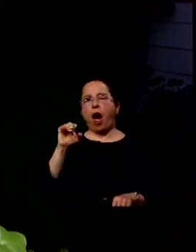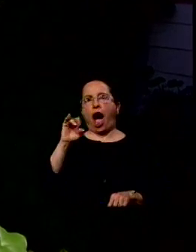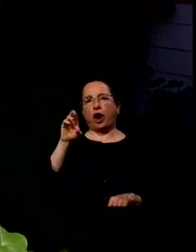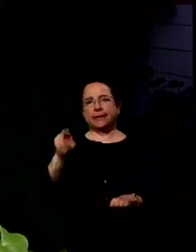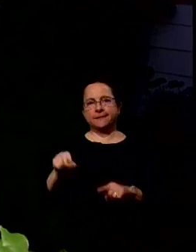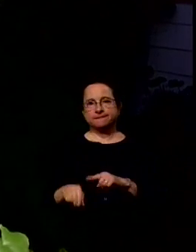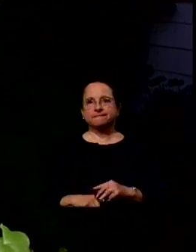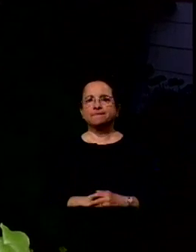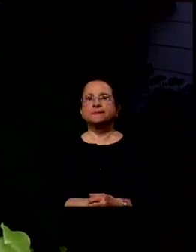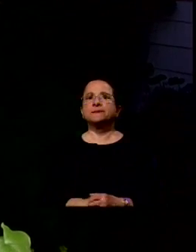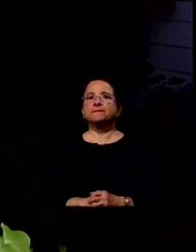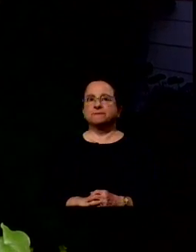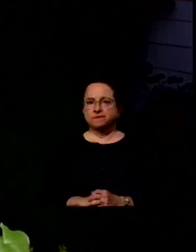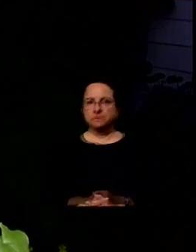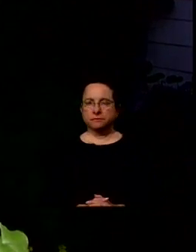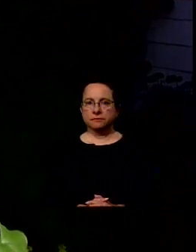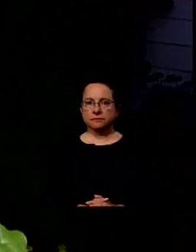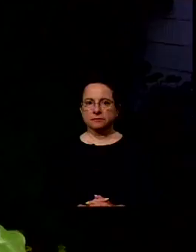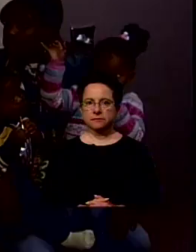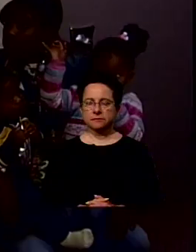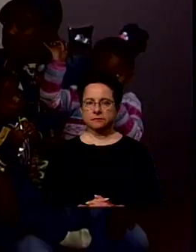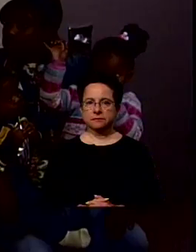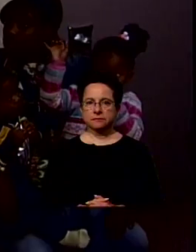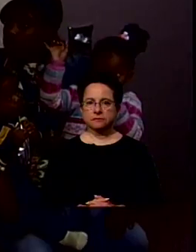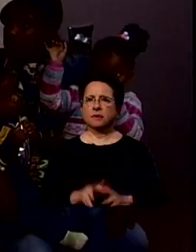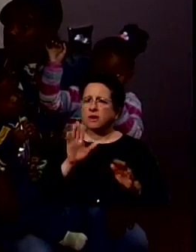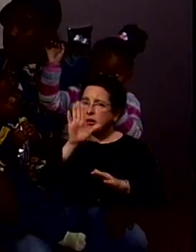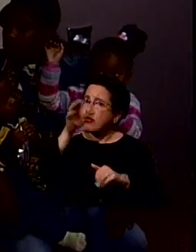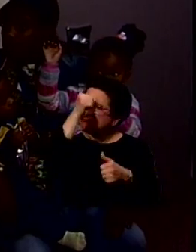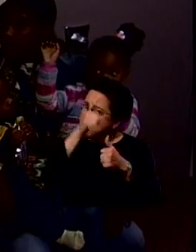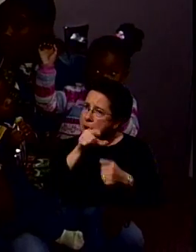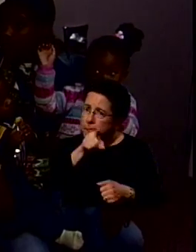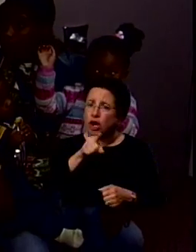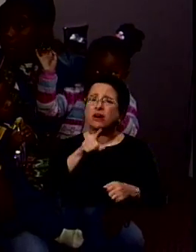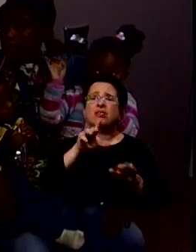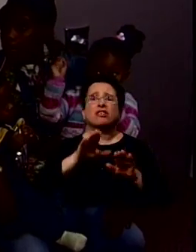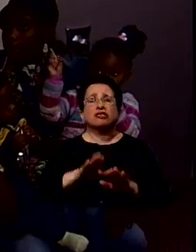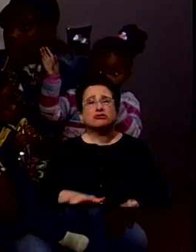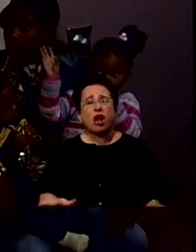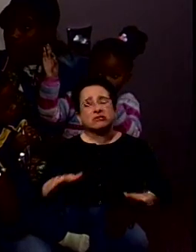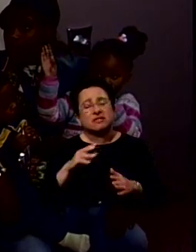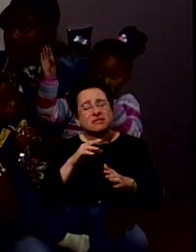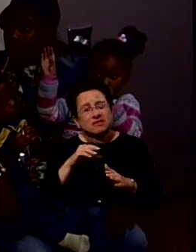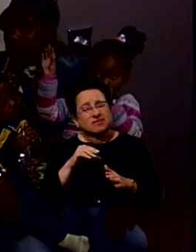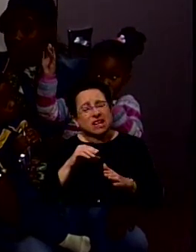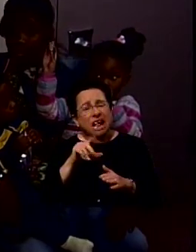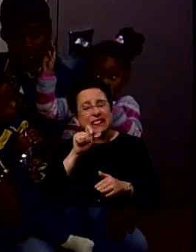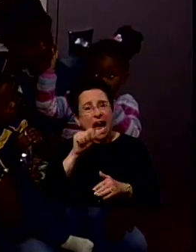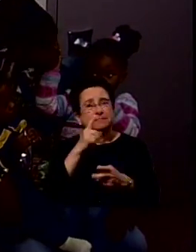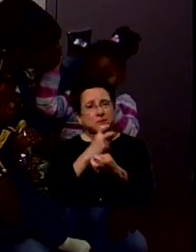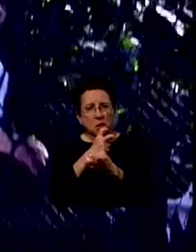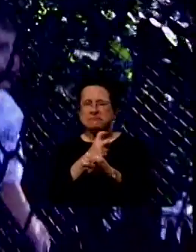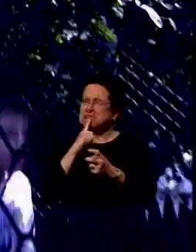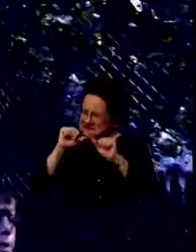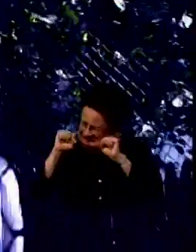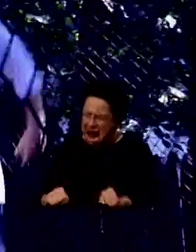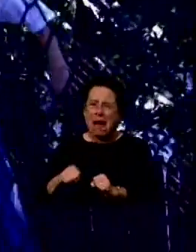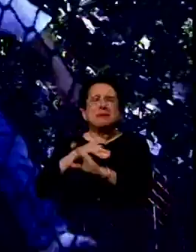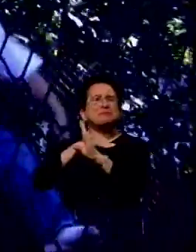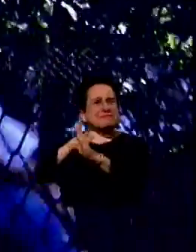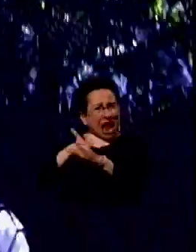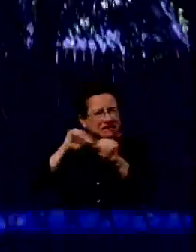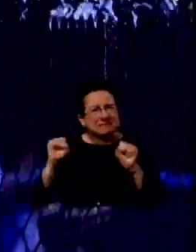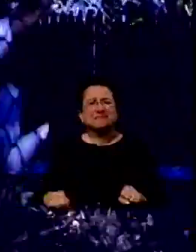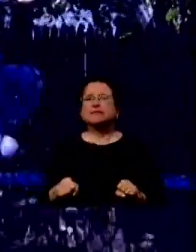lead affecting your child's body. Remember, childhood lead poisoning is preventable. There are things you